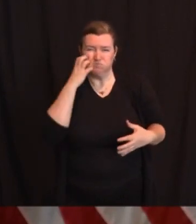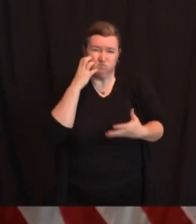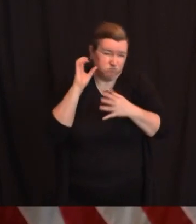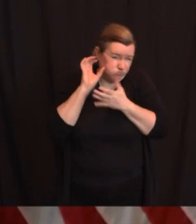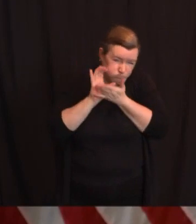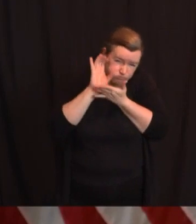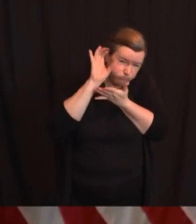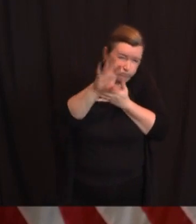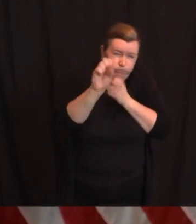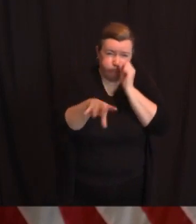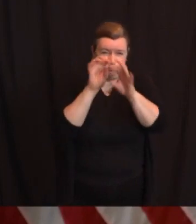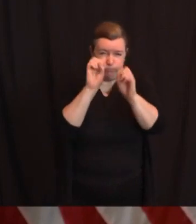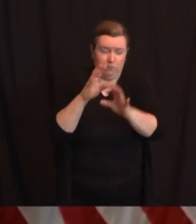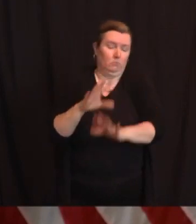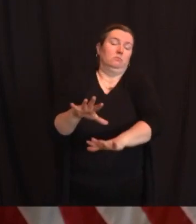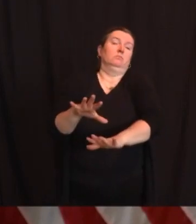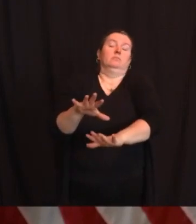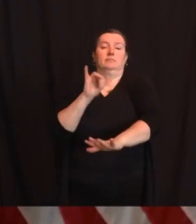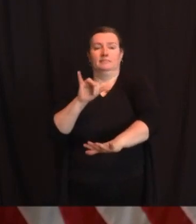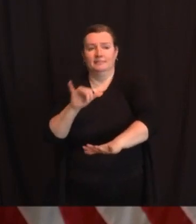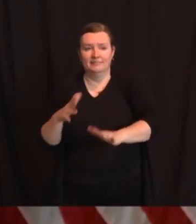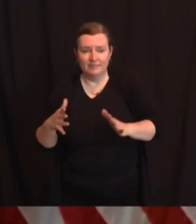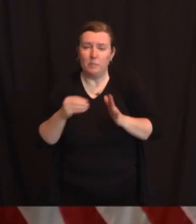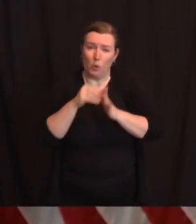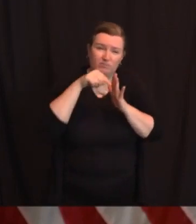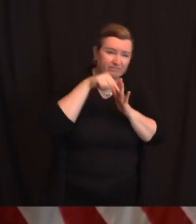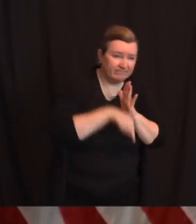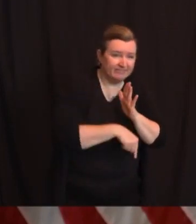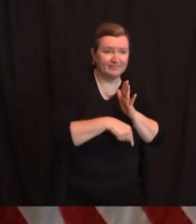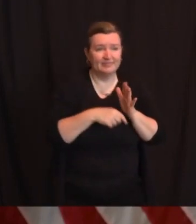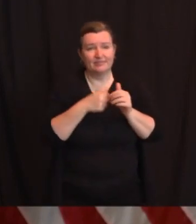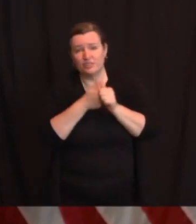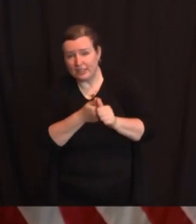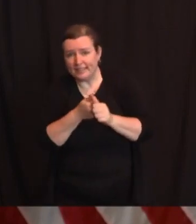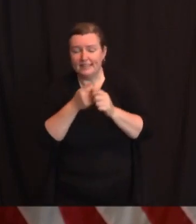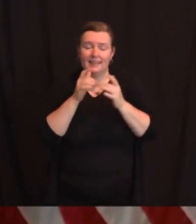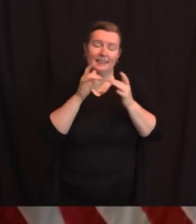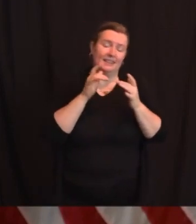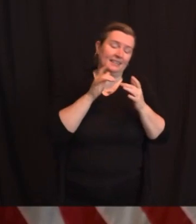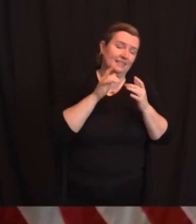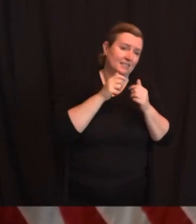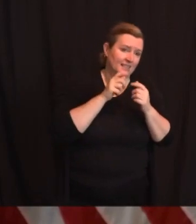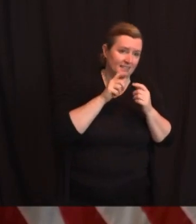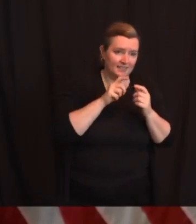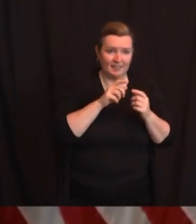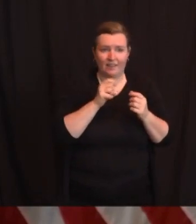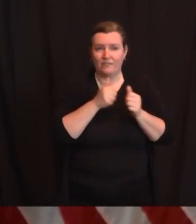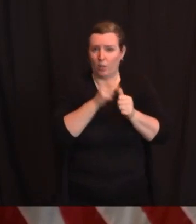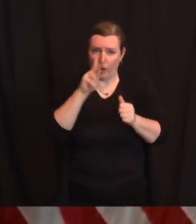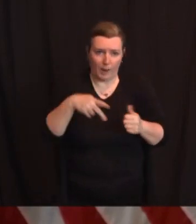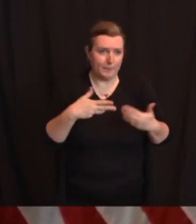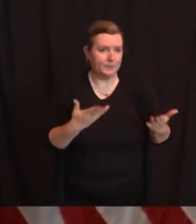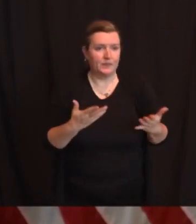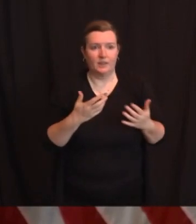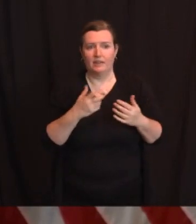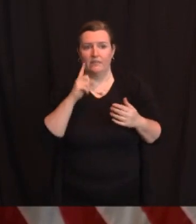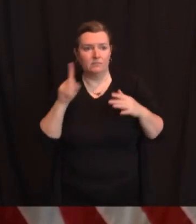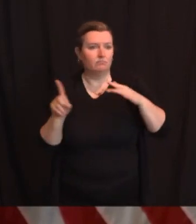on contact tracing and testing before it, and we're happy to follow up, obviously, on anything that comes out of it.